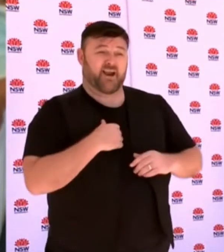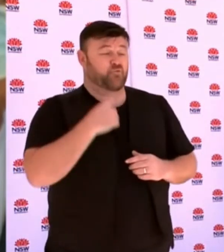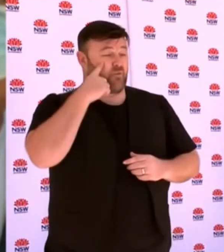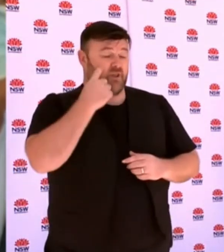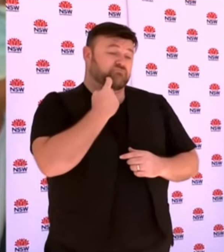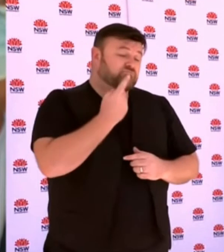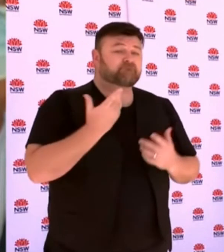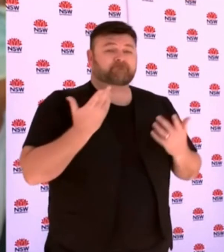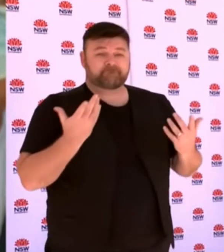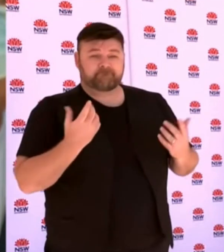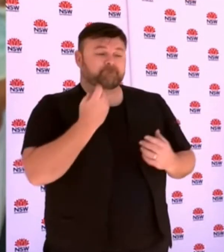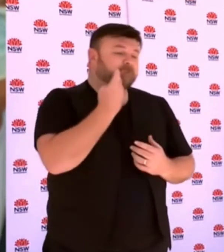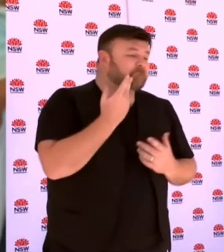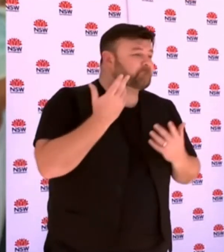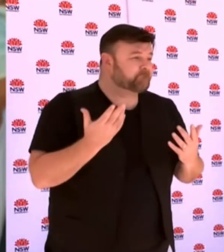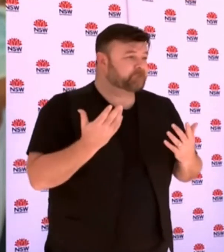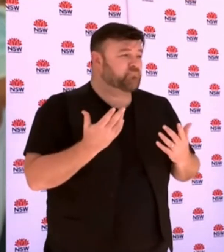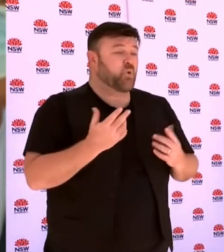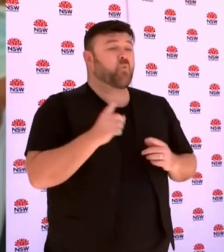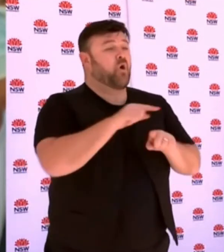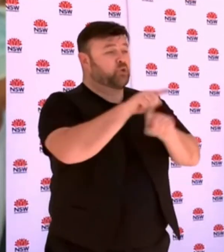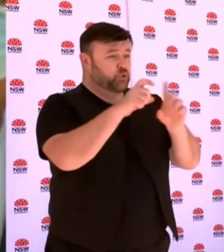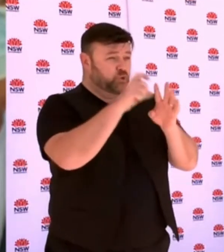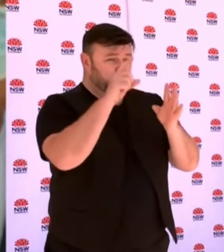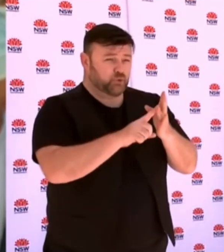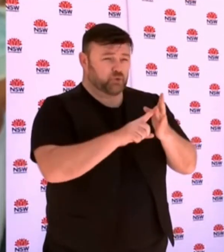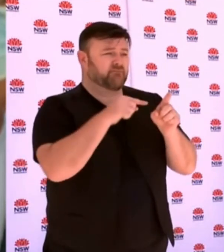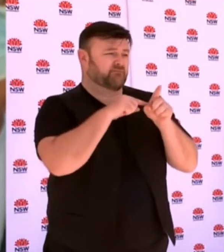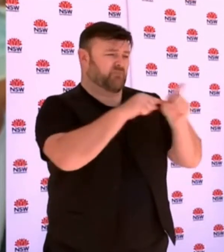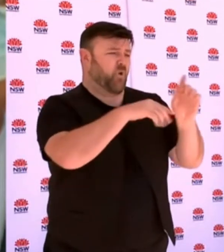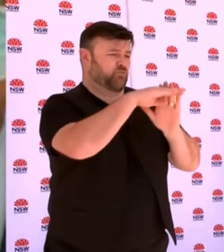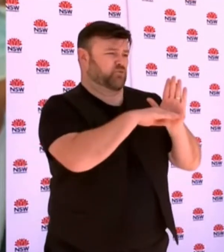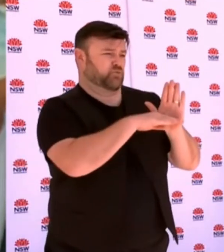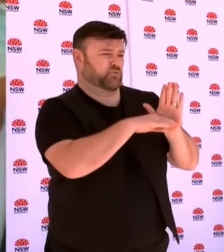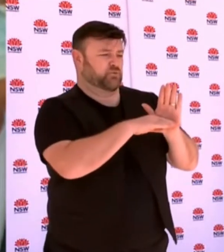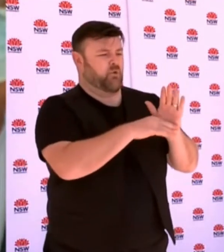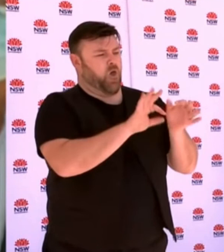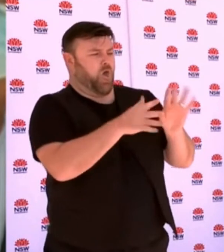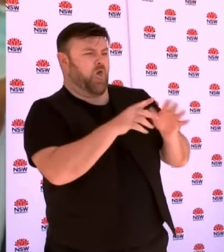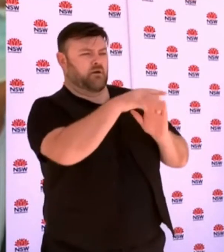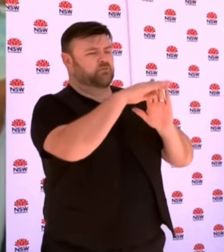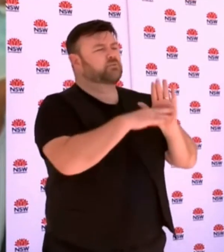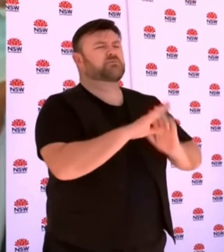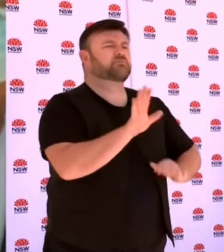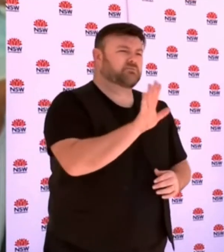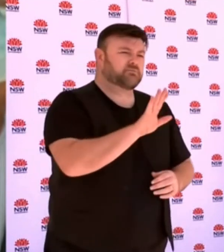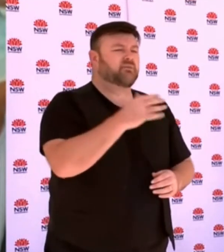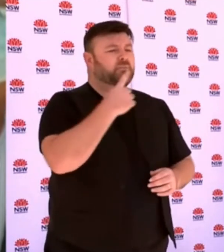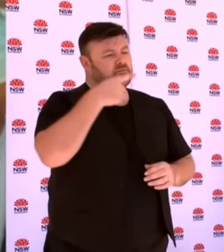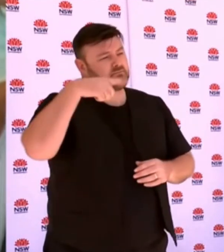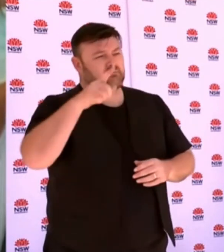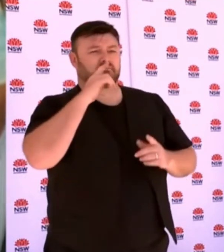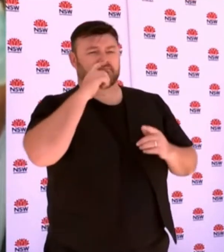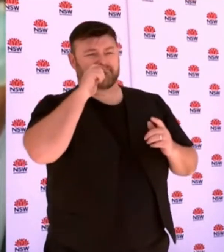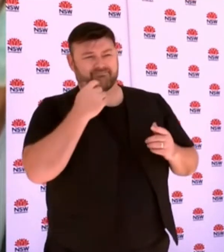So what the community can do is come out and get tested and not try and play with the rules. I think we've been on a journey, and